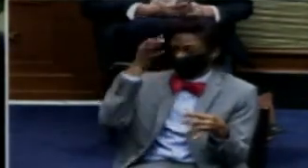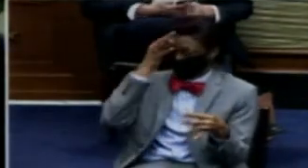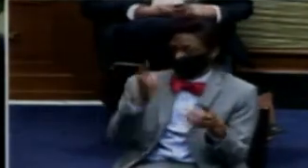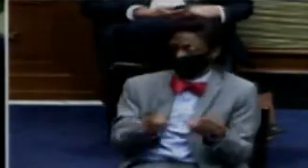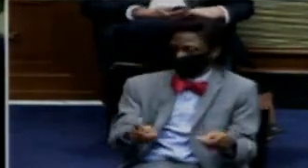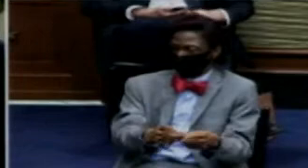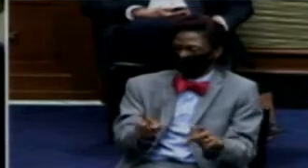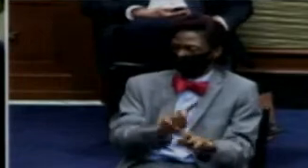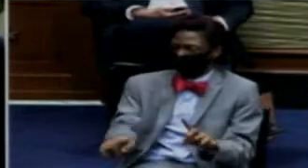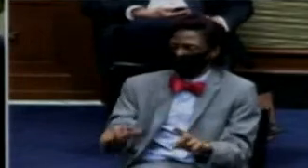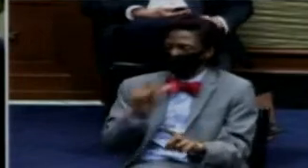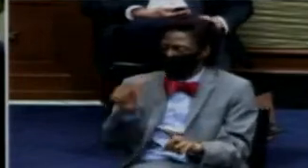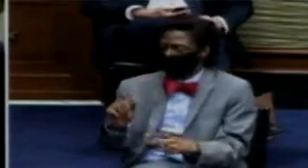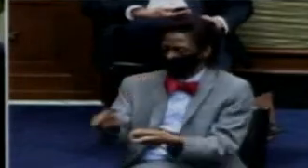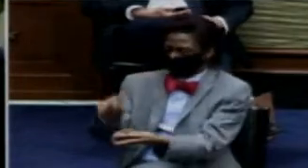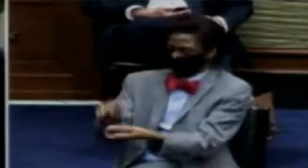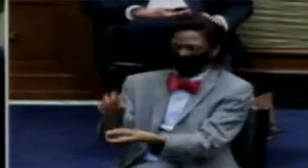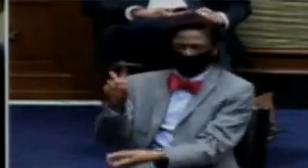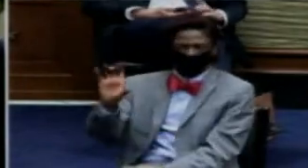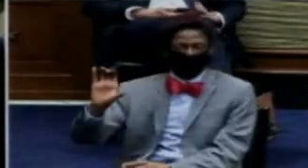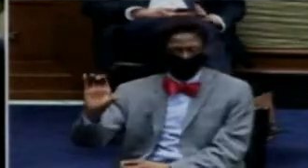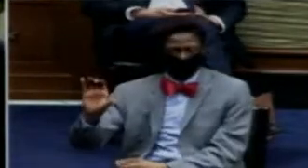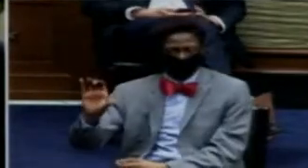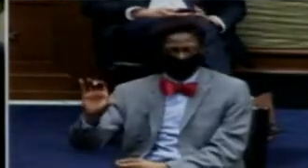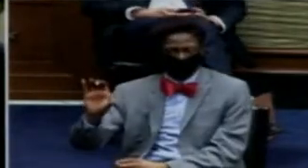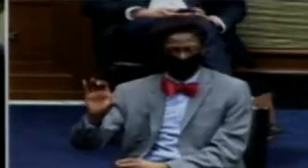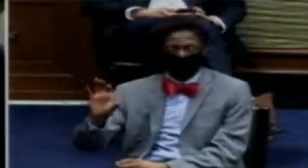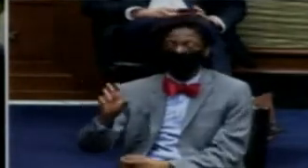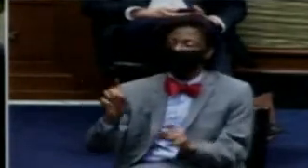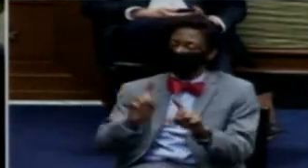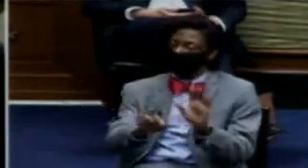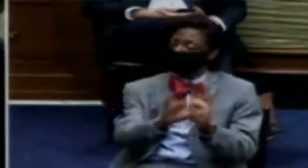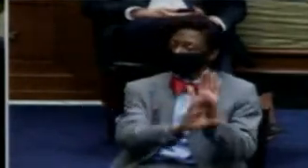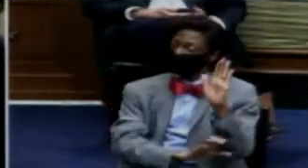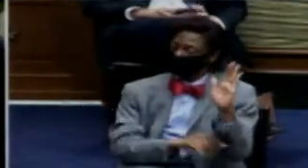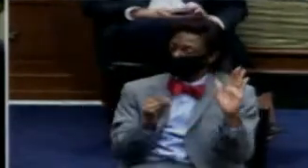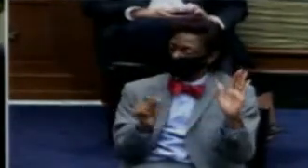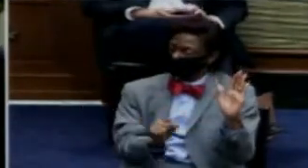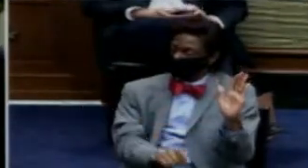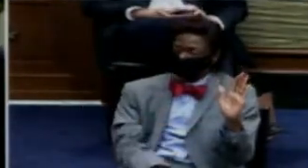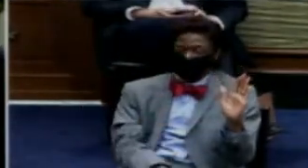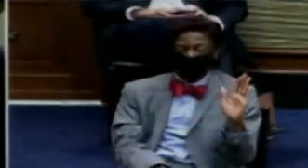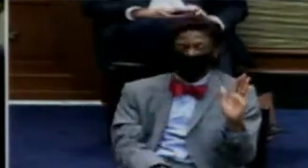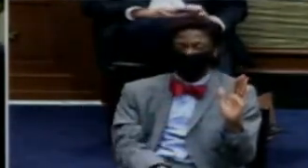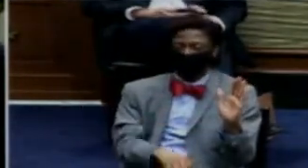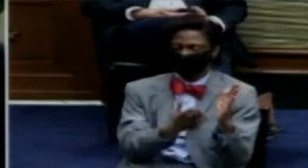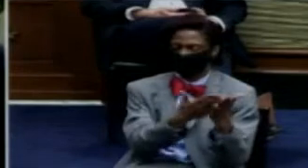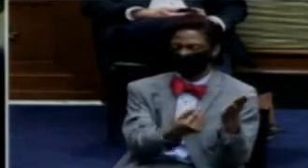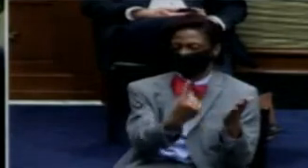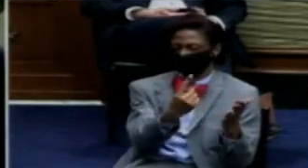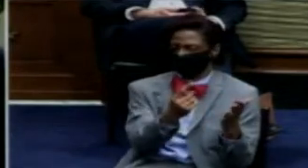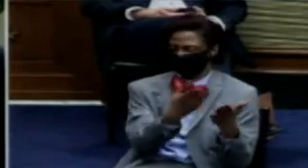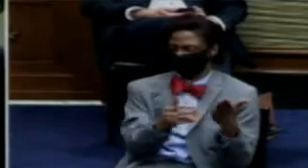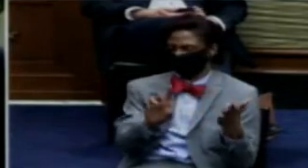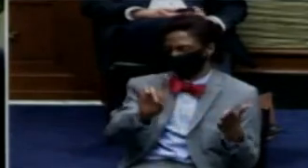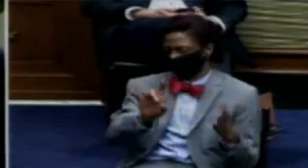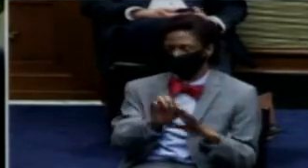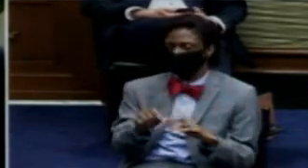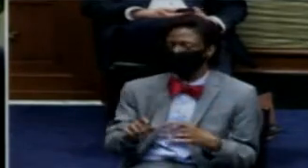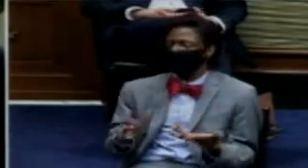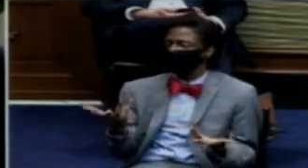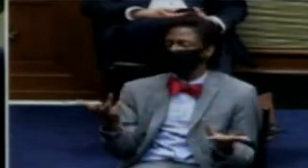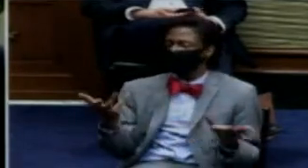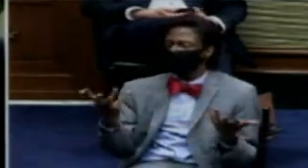mention specifically the District of Columbia. But the Constitution, and that's Article 1, Section 8. In what context is the